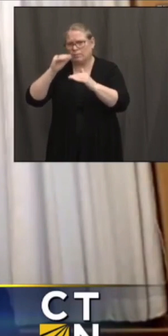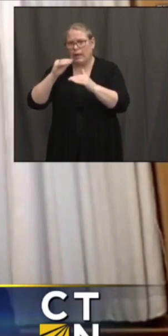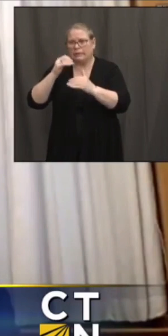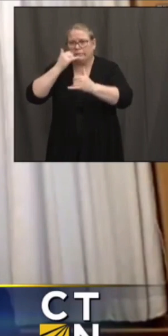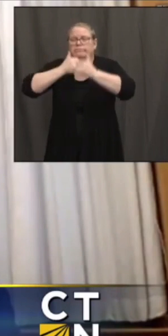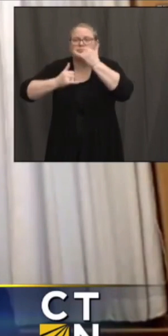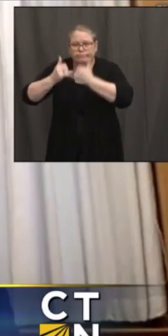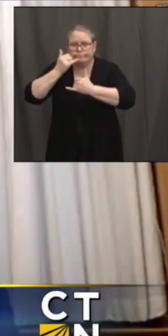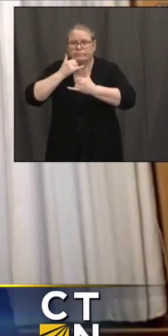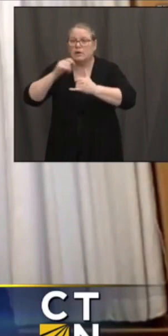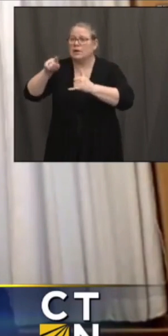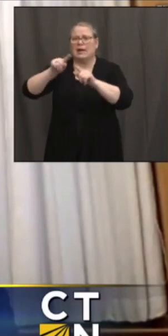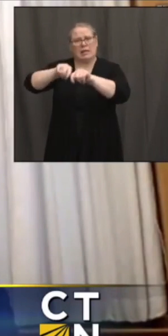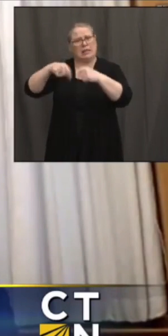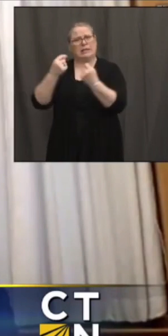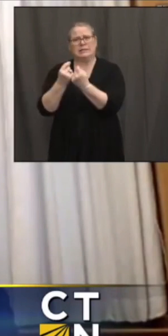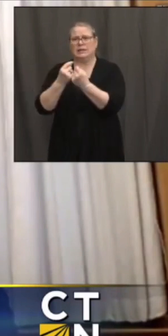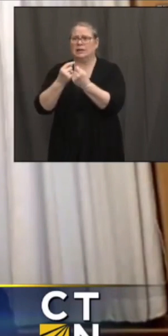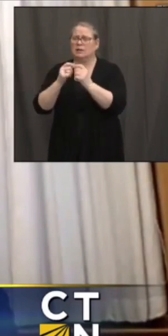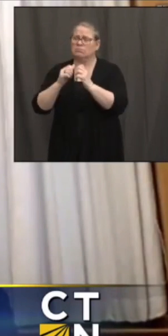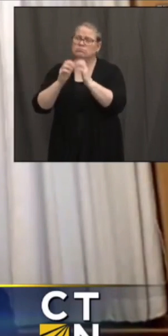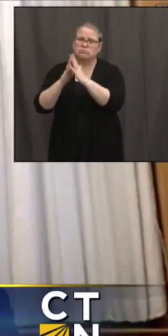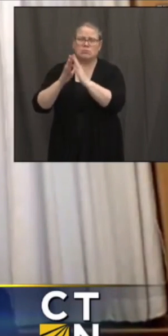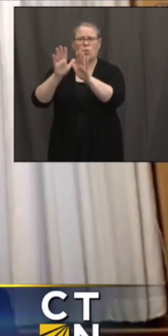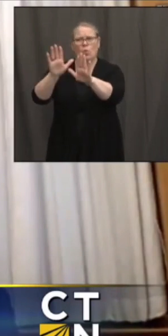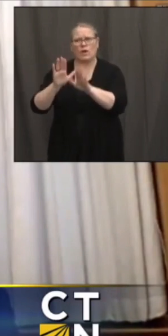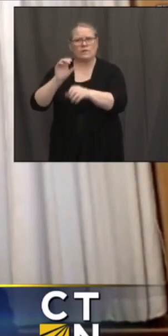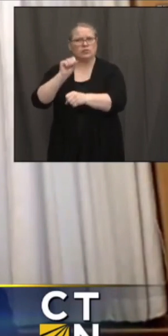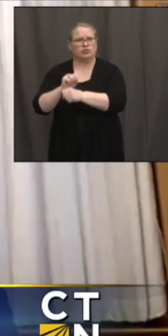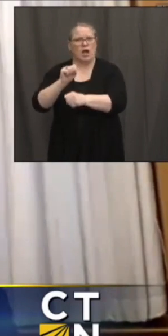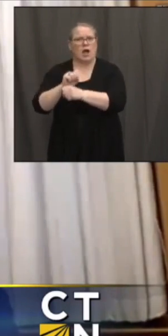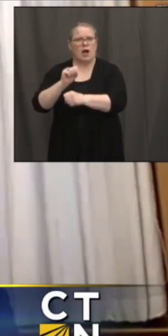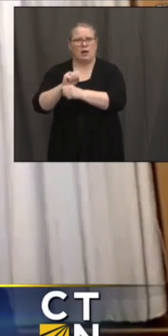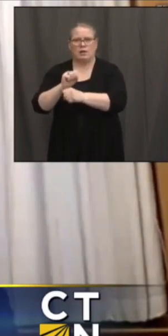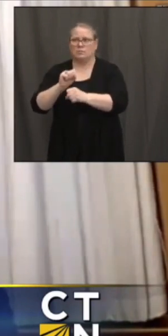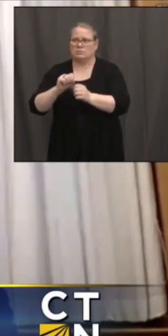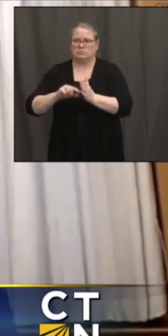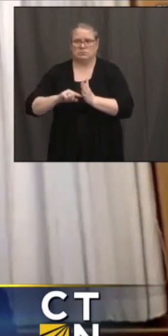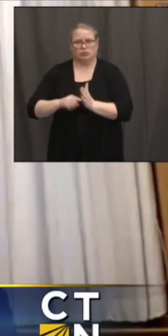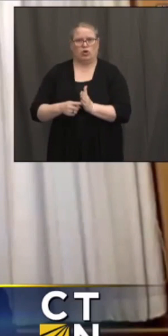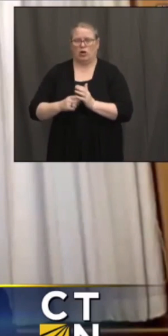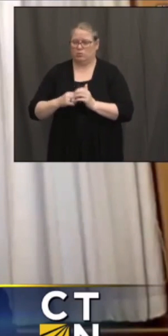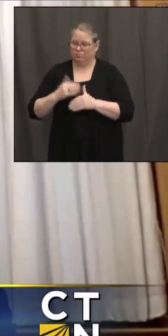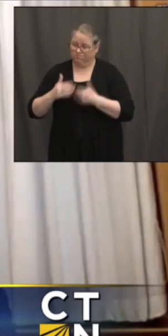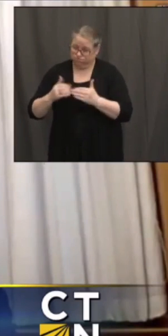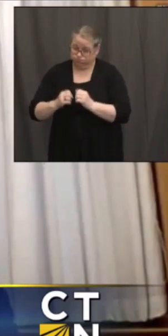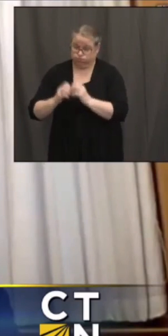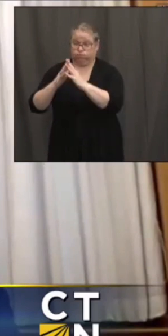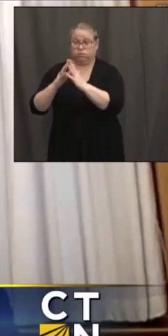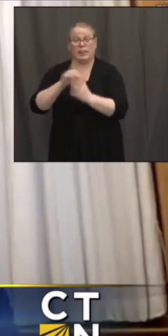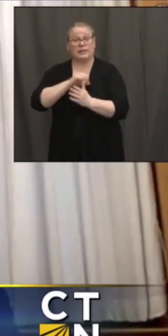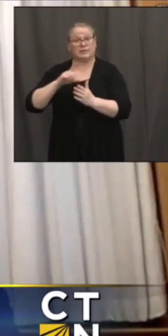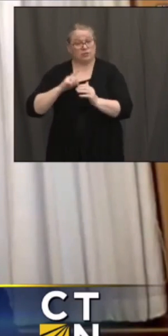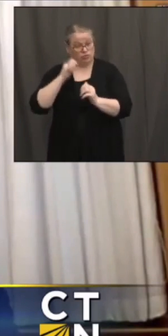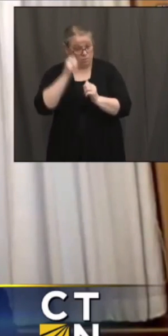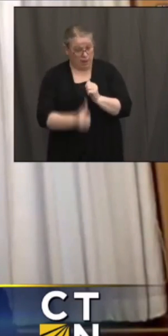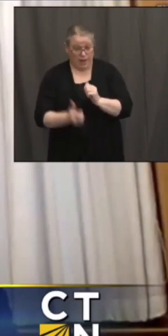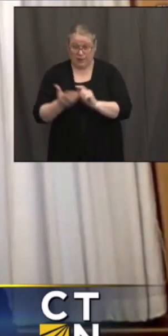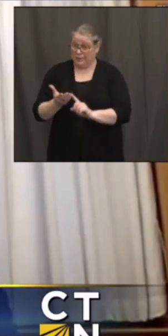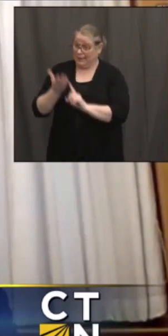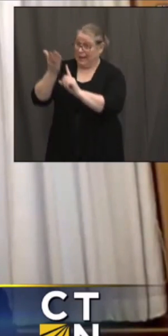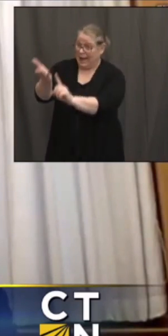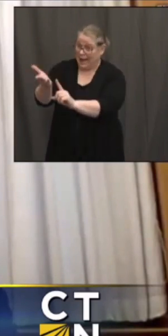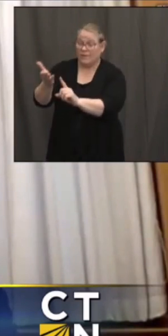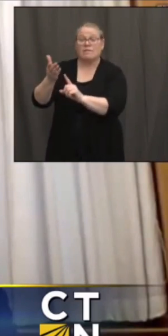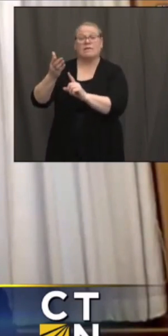job of standing this program up from scratch in a very aggressive timeline that was handed over by the legislature. And they've done a fantastic